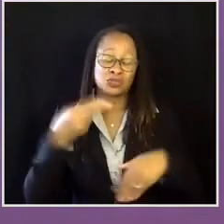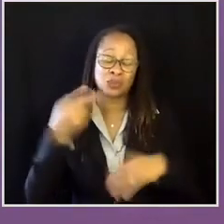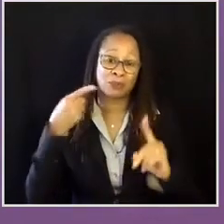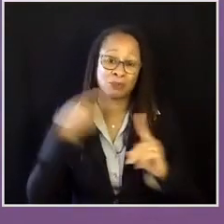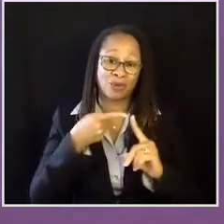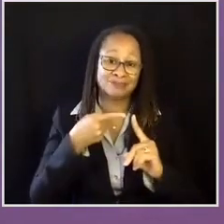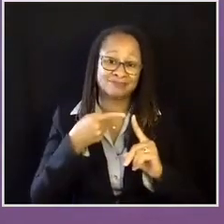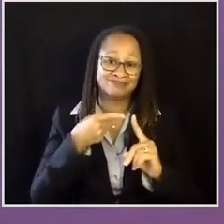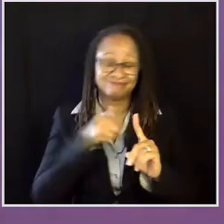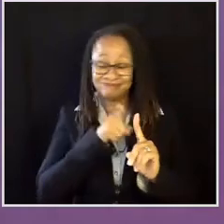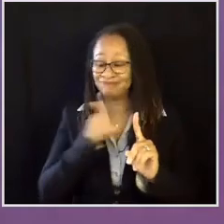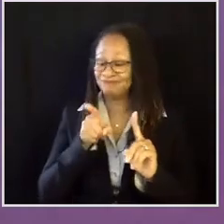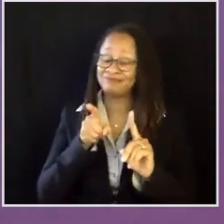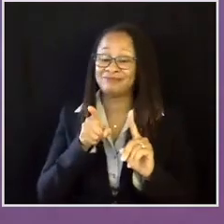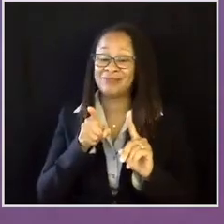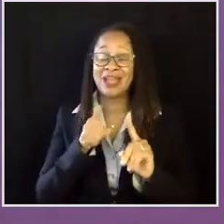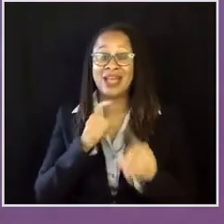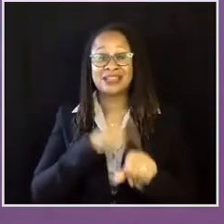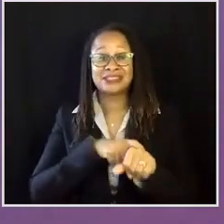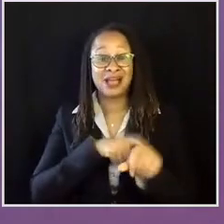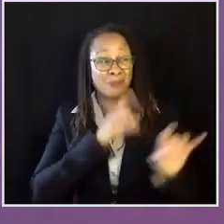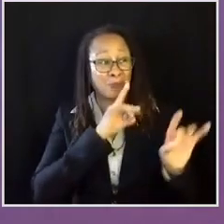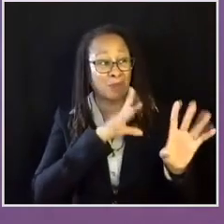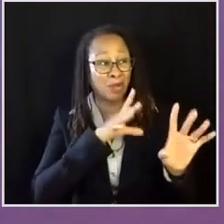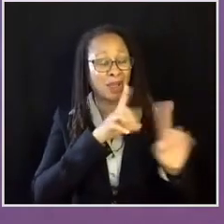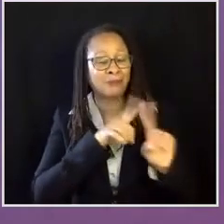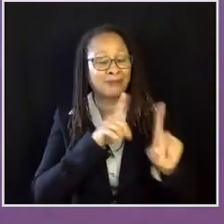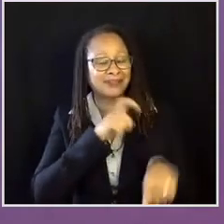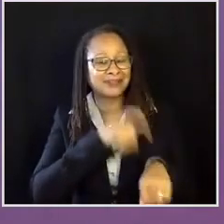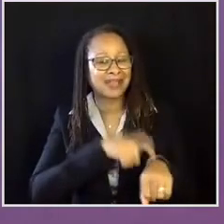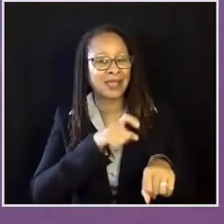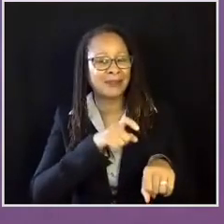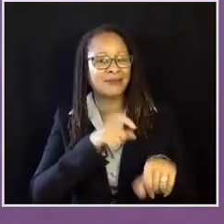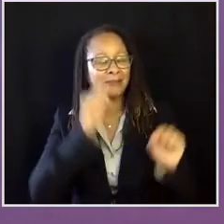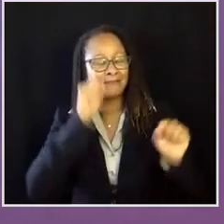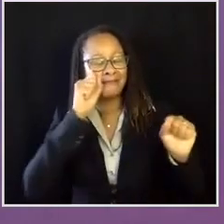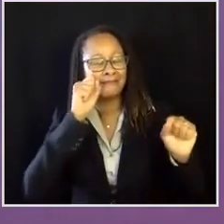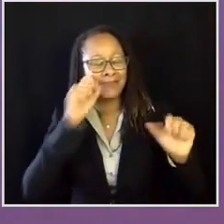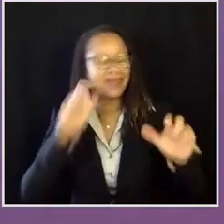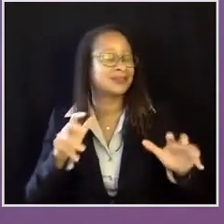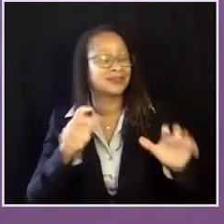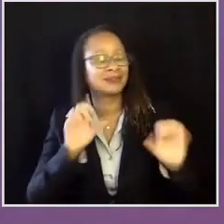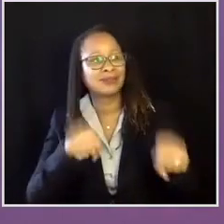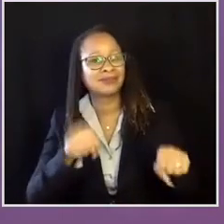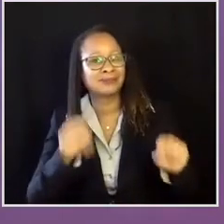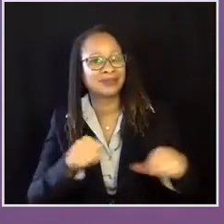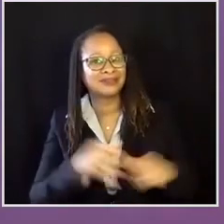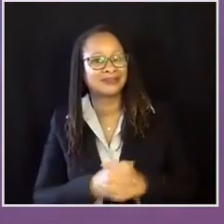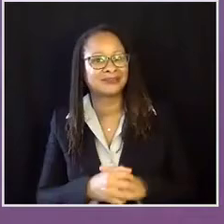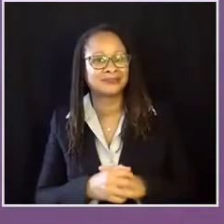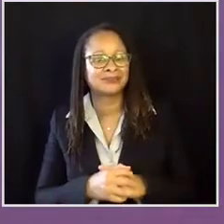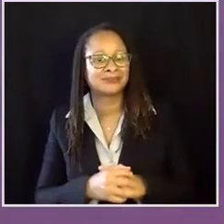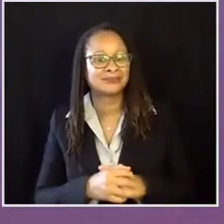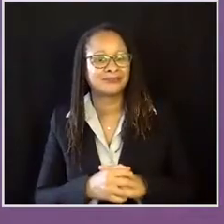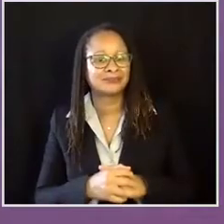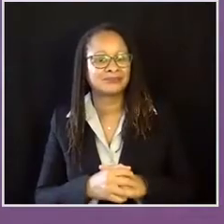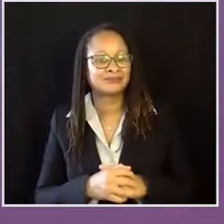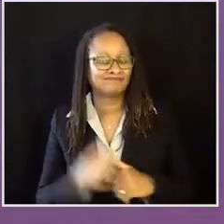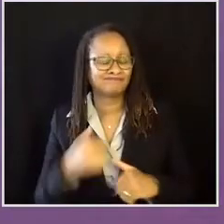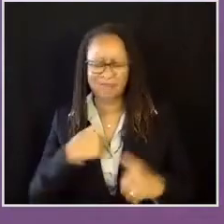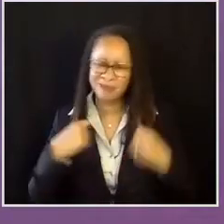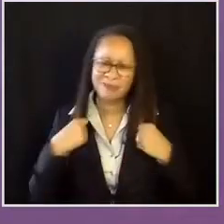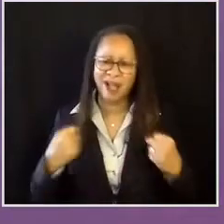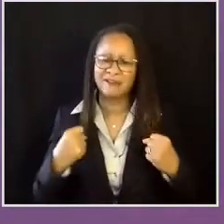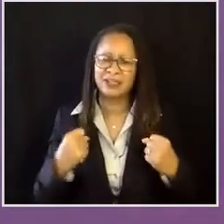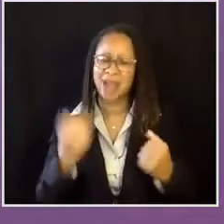real peril, but also a time of extraordinary possibilities. I'm confident. I know we can do